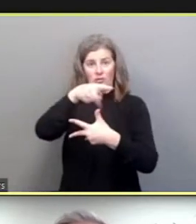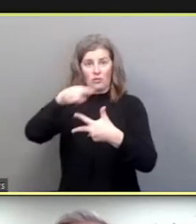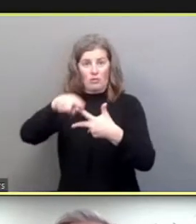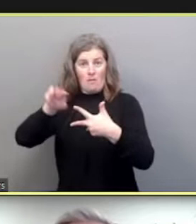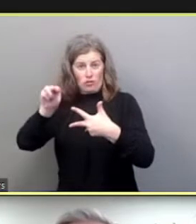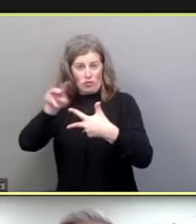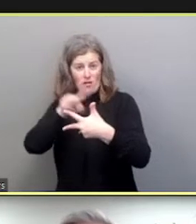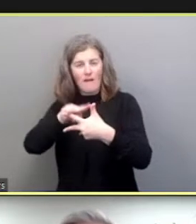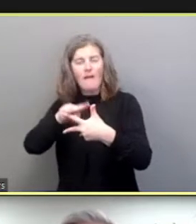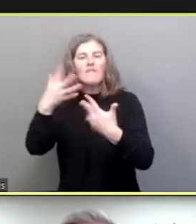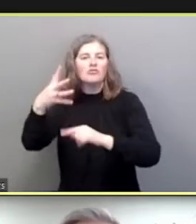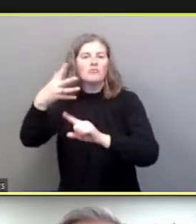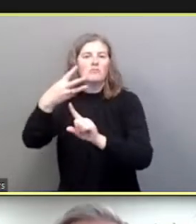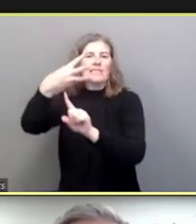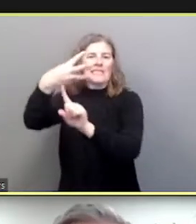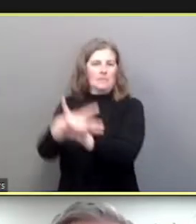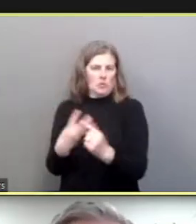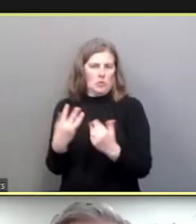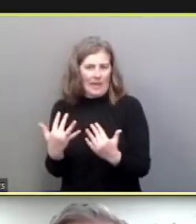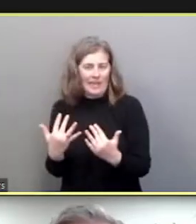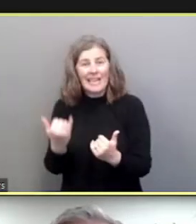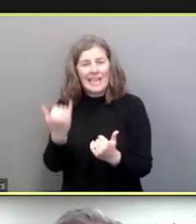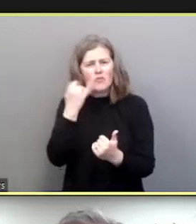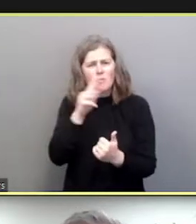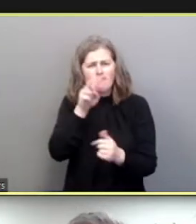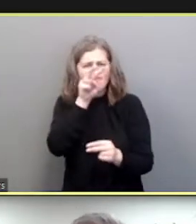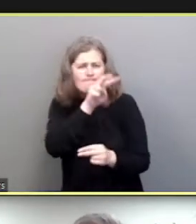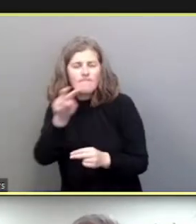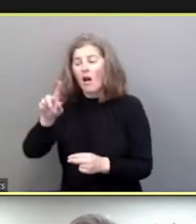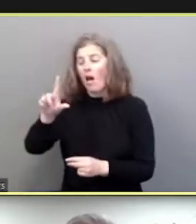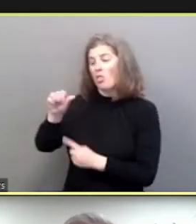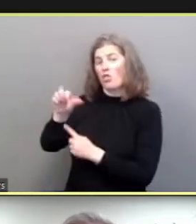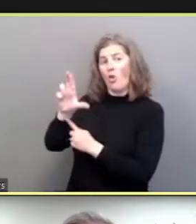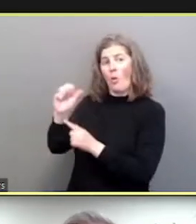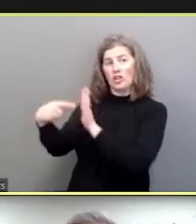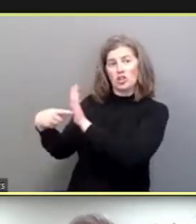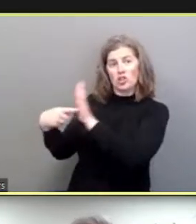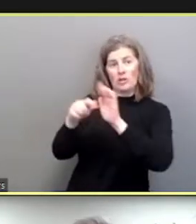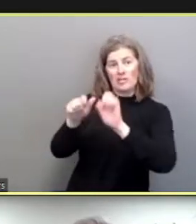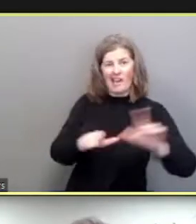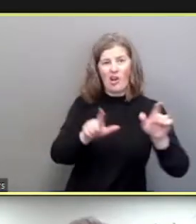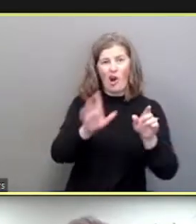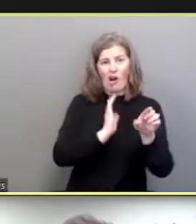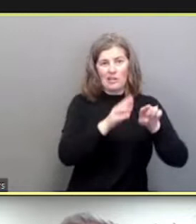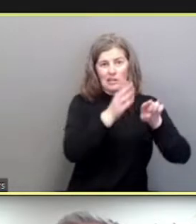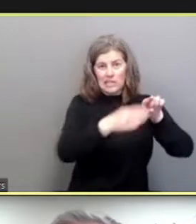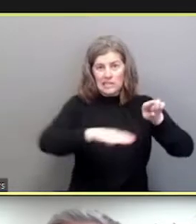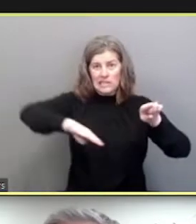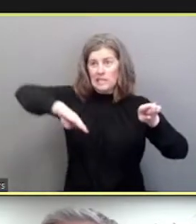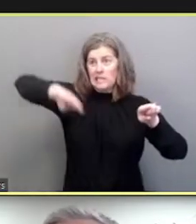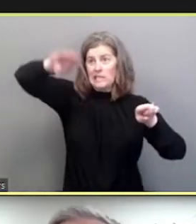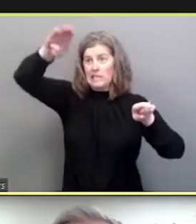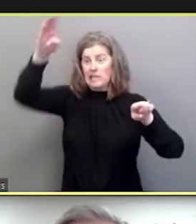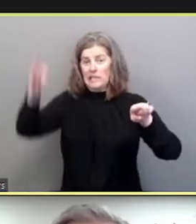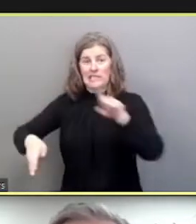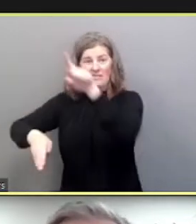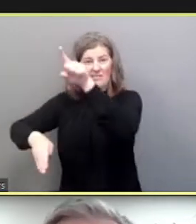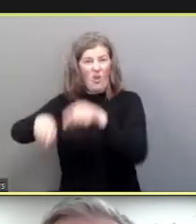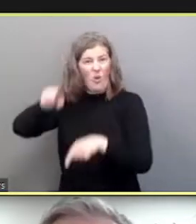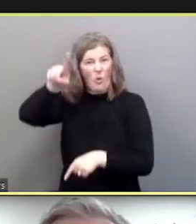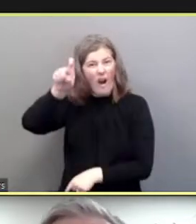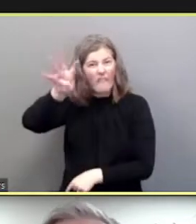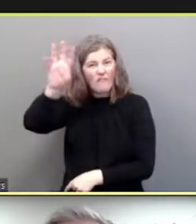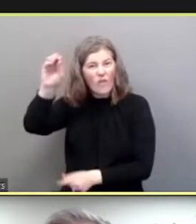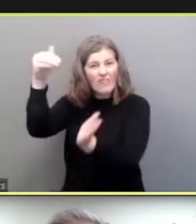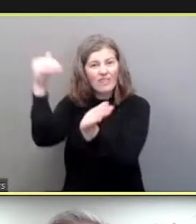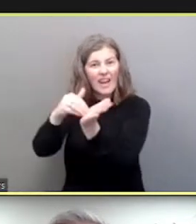and Moderna. If you were watching really closely, Laura showed a slide that showed our peak vaccination rate, which was in the